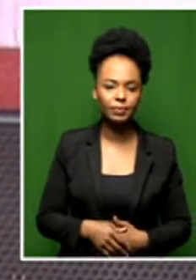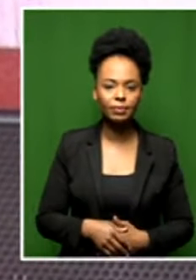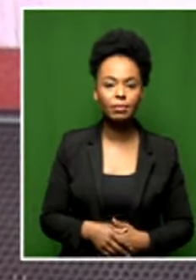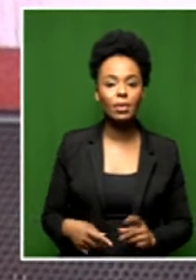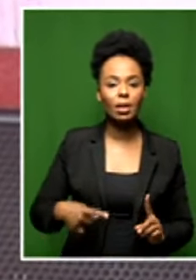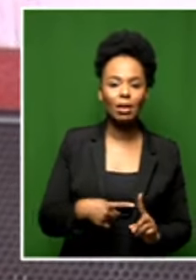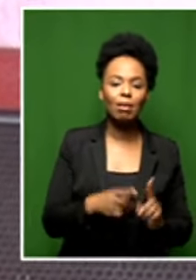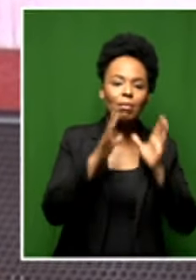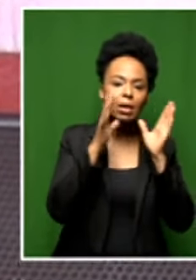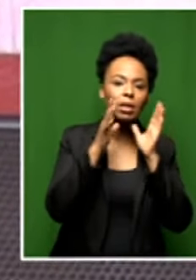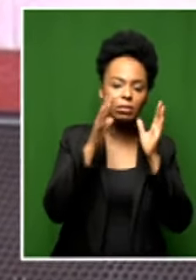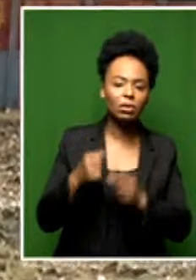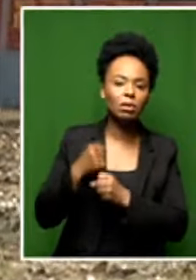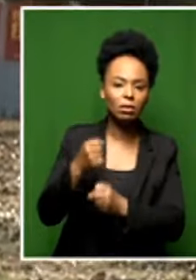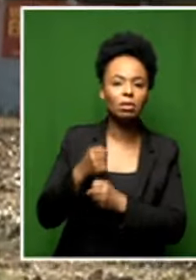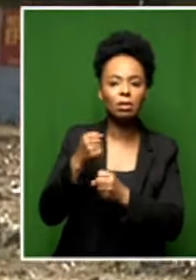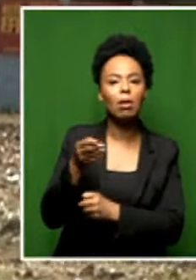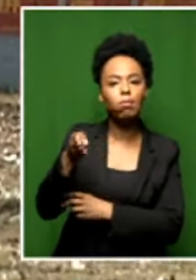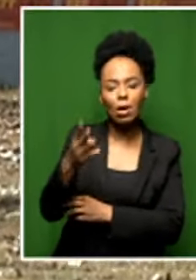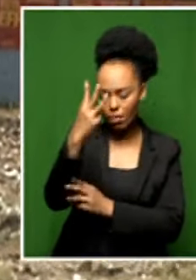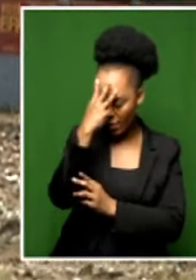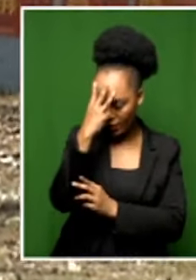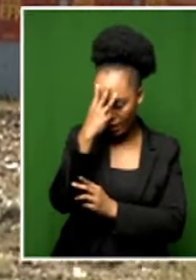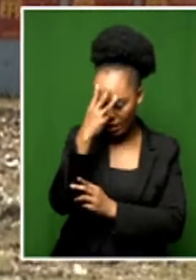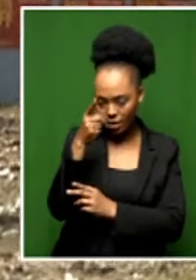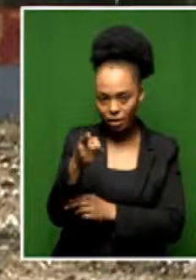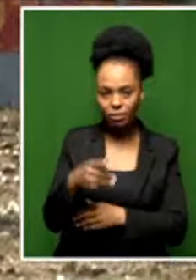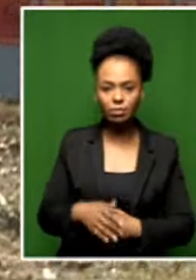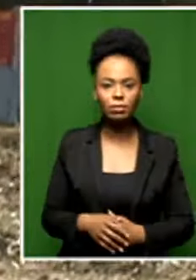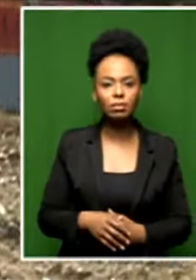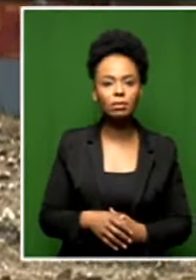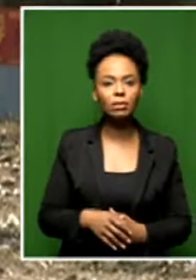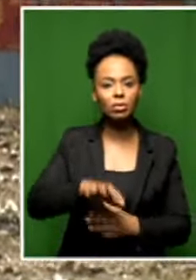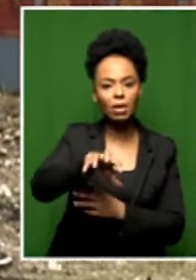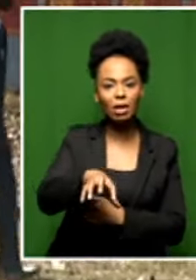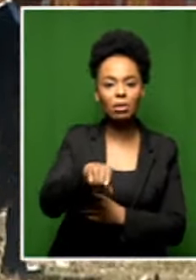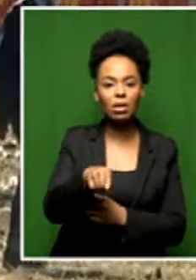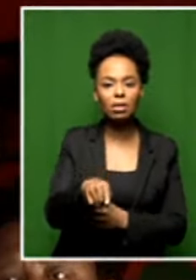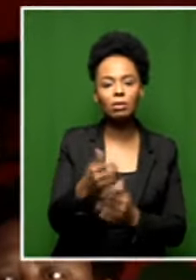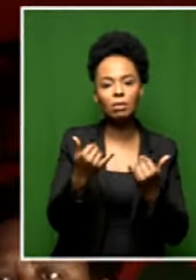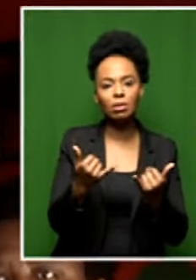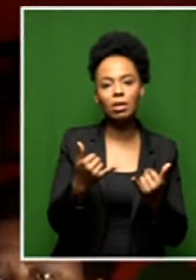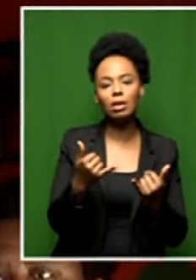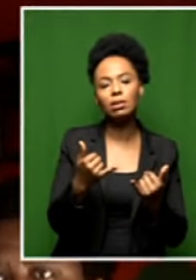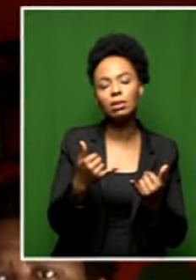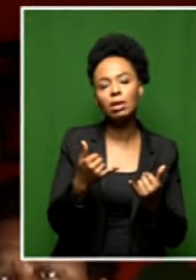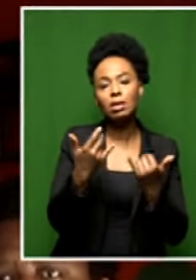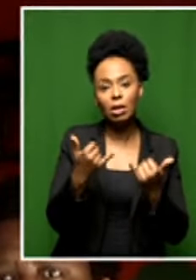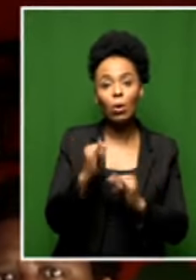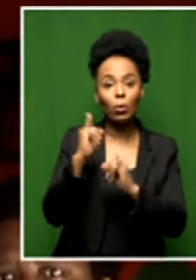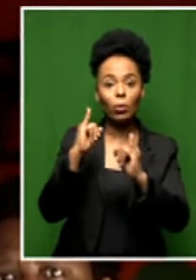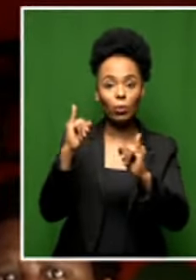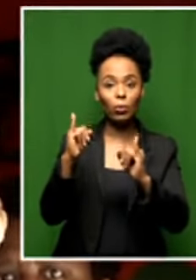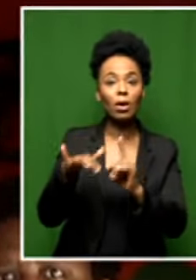Malema campaigning for his party in Mahikeng. He says service delivery in the provincial capital is in a terrible state, and the current